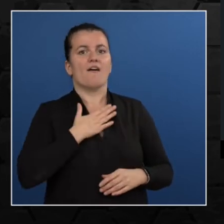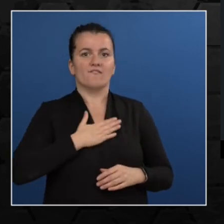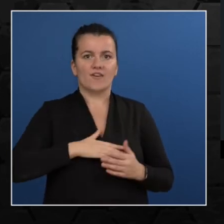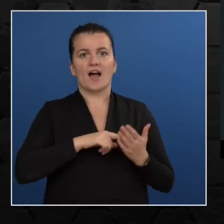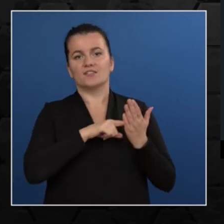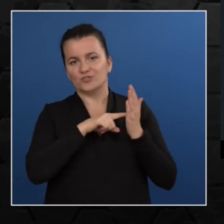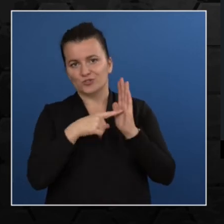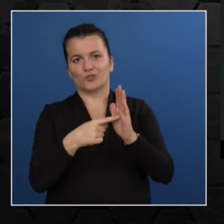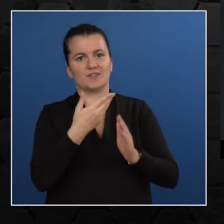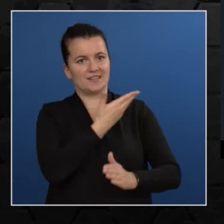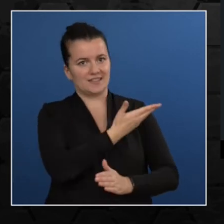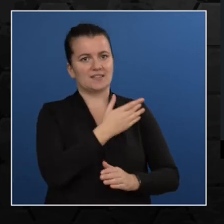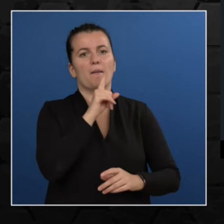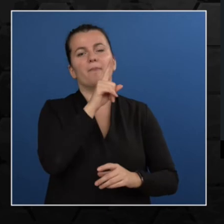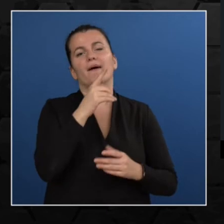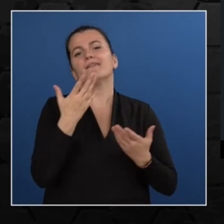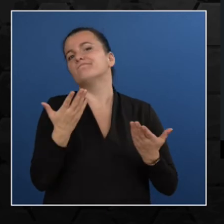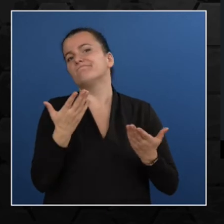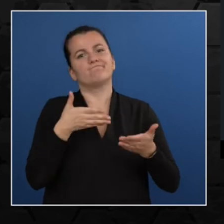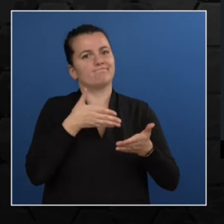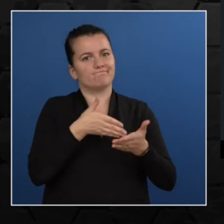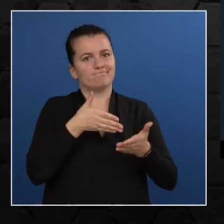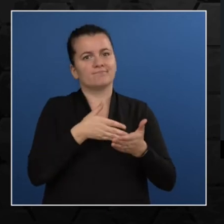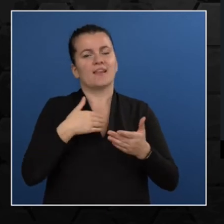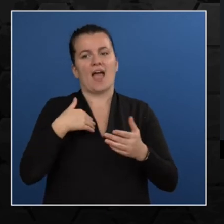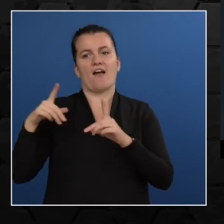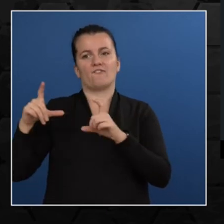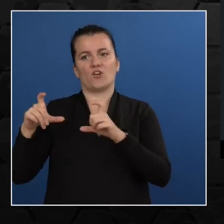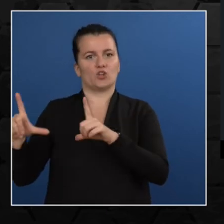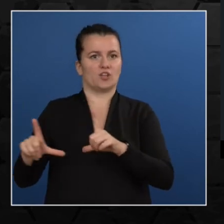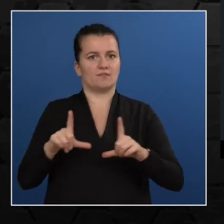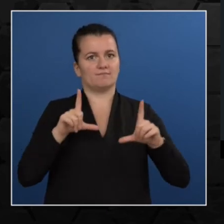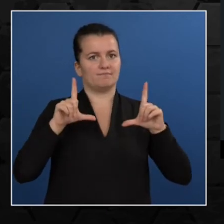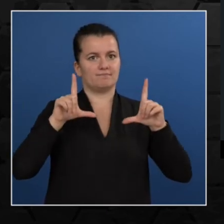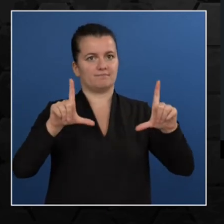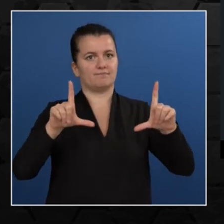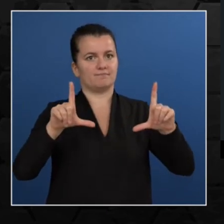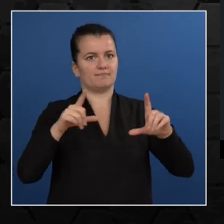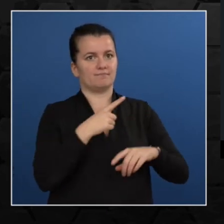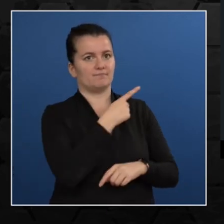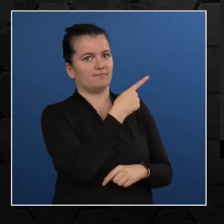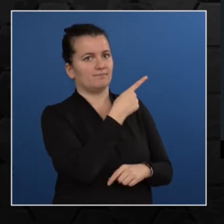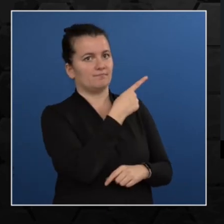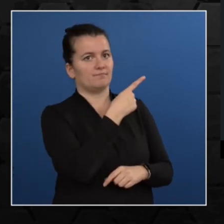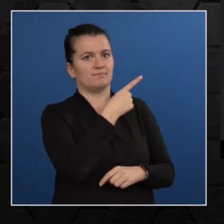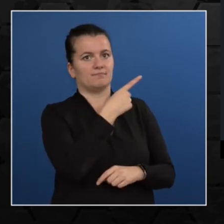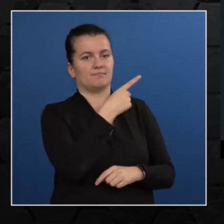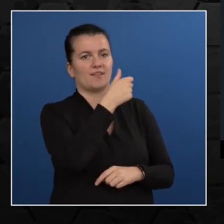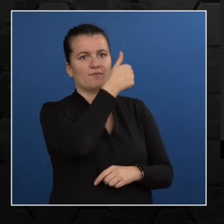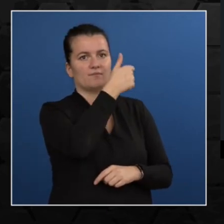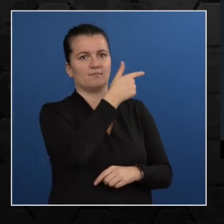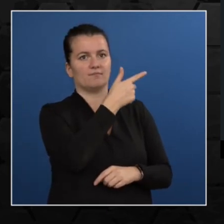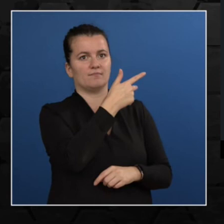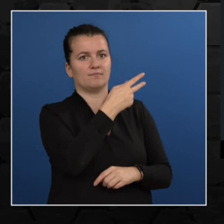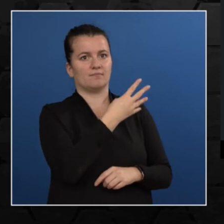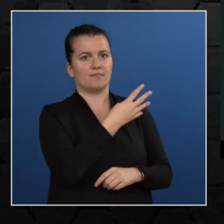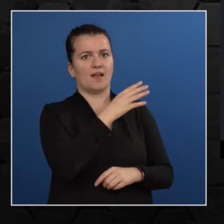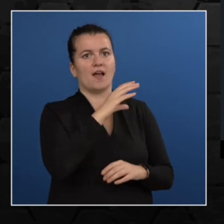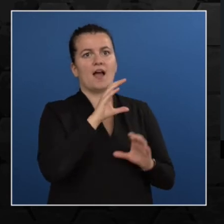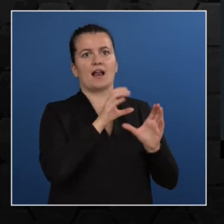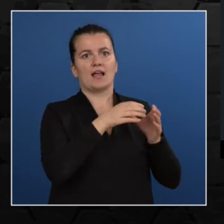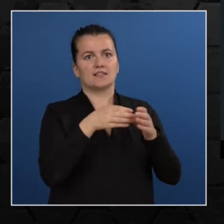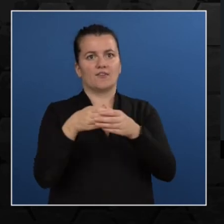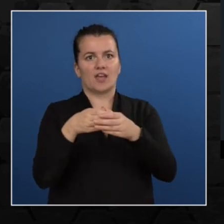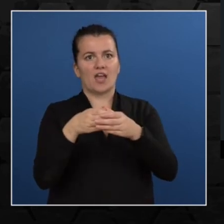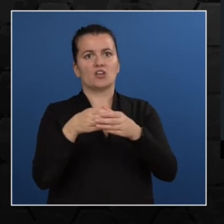after installing your ML.NET onto your command line, you can choose classification, regression, recommendation, image classification, and